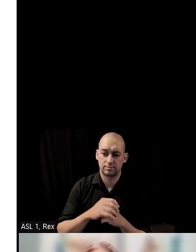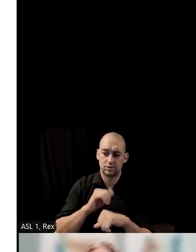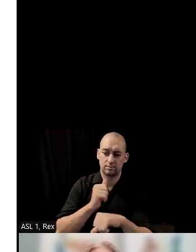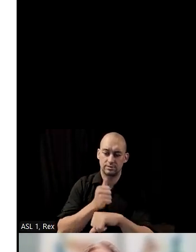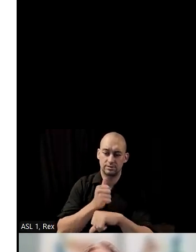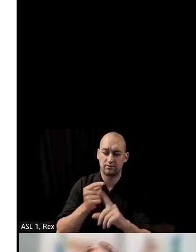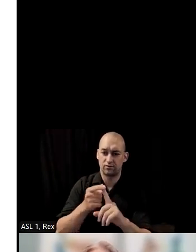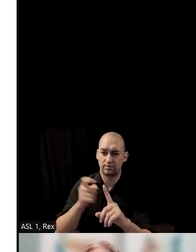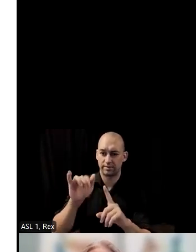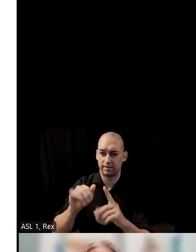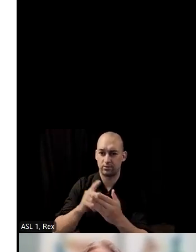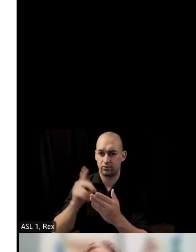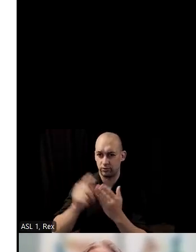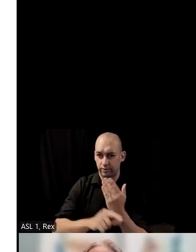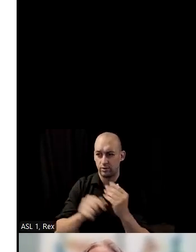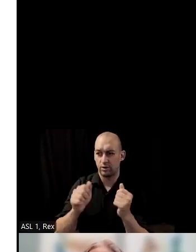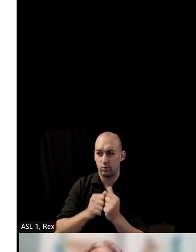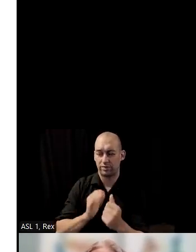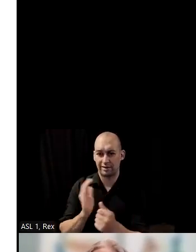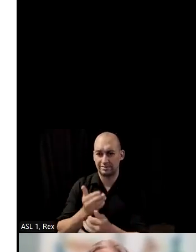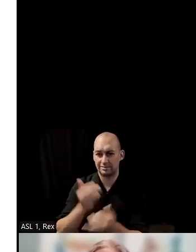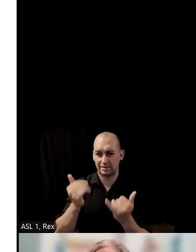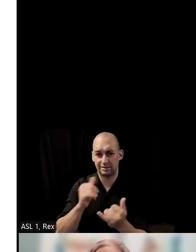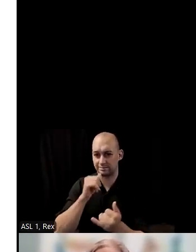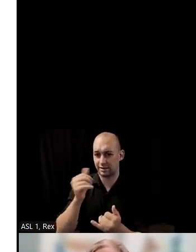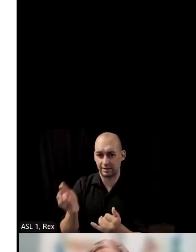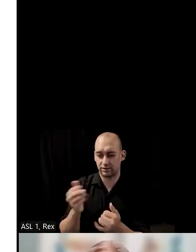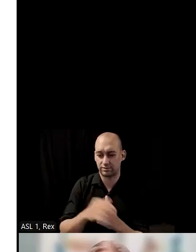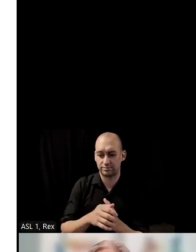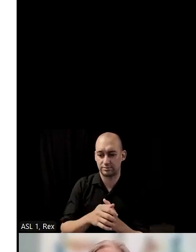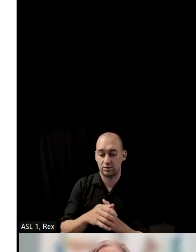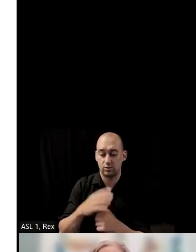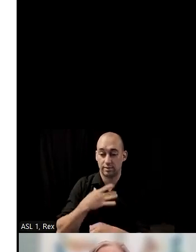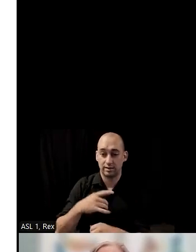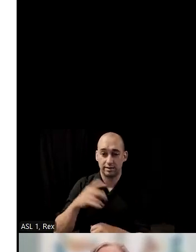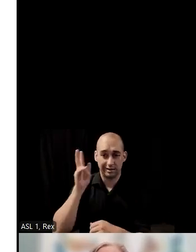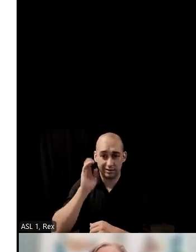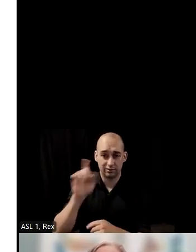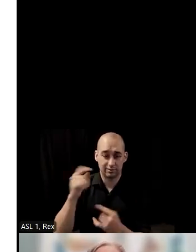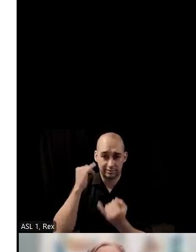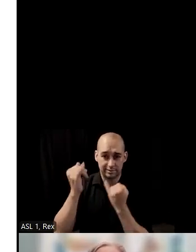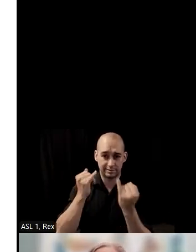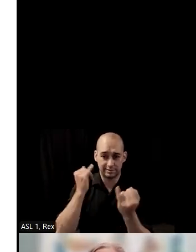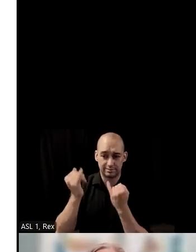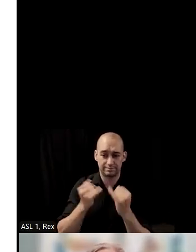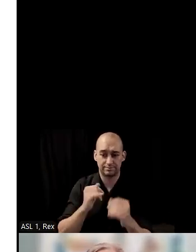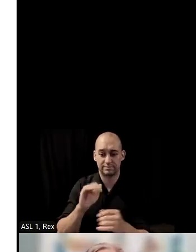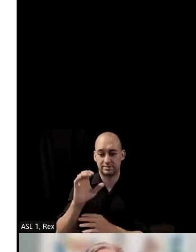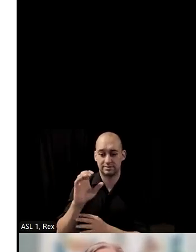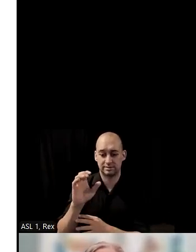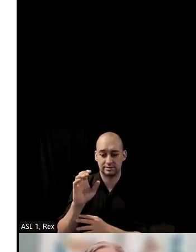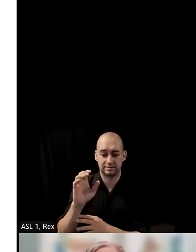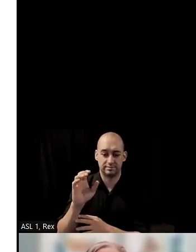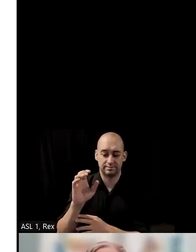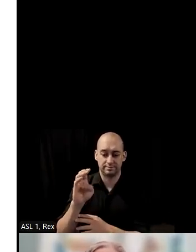that program with us today, which is kind of too bad because I would have liked to have gotten her thoughts on this. So CBAS has just been